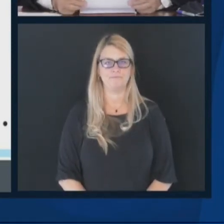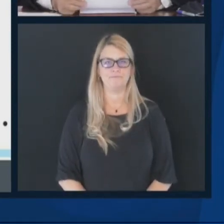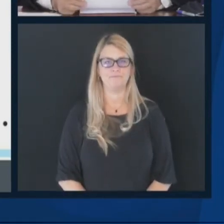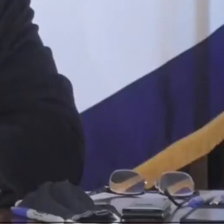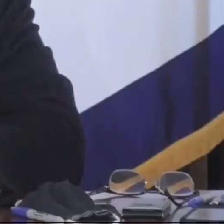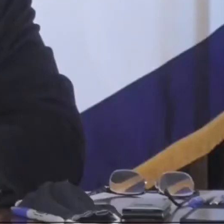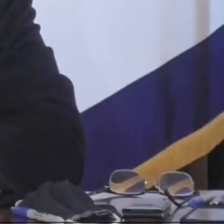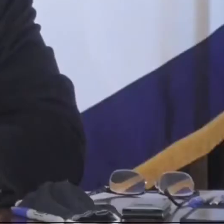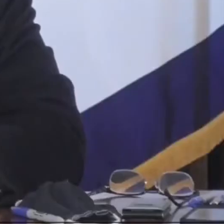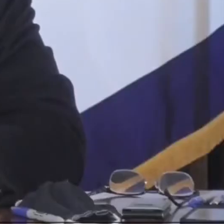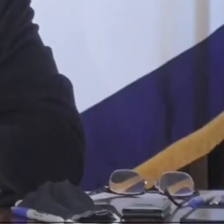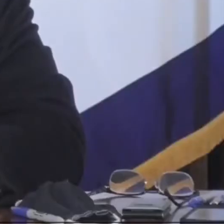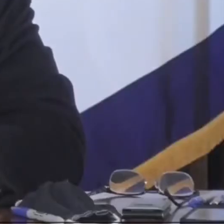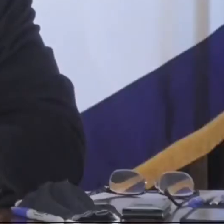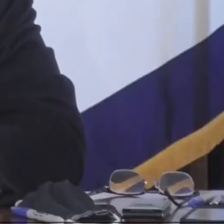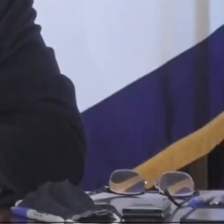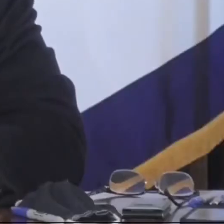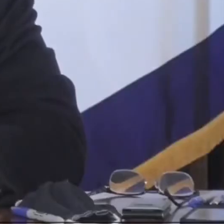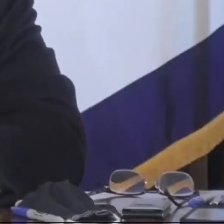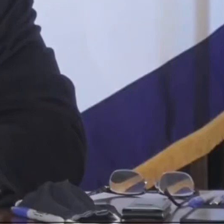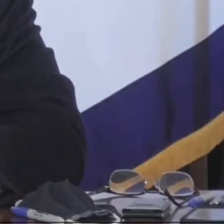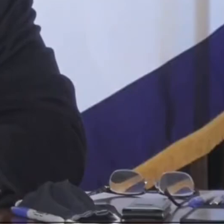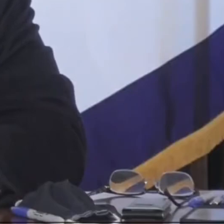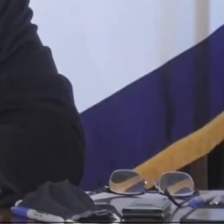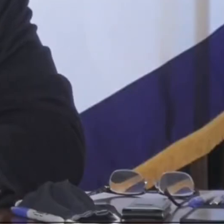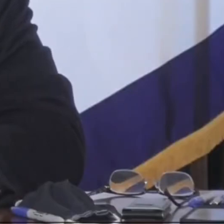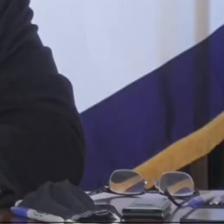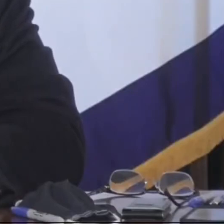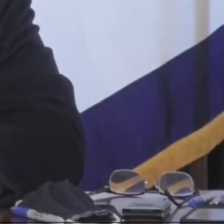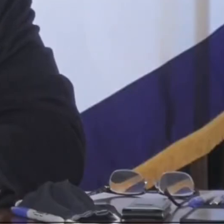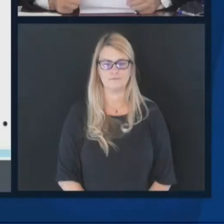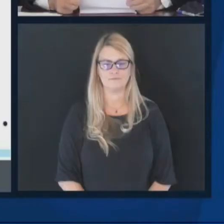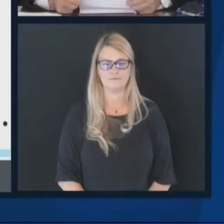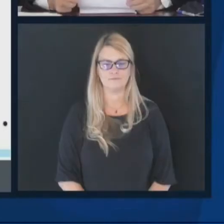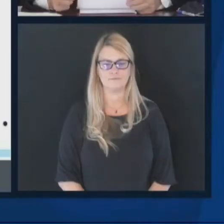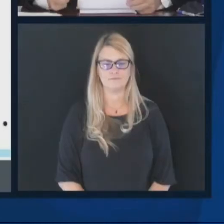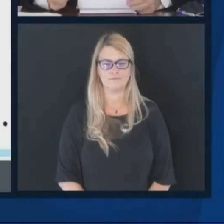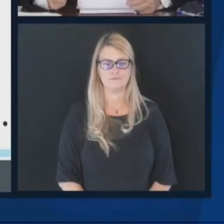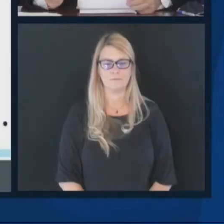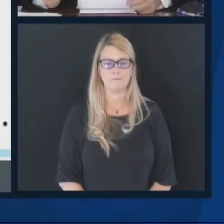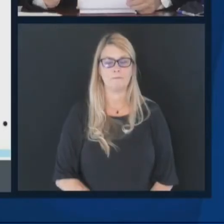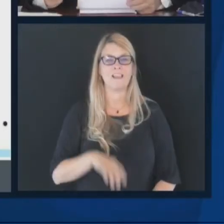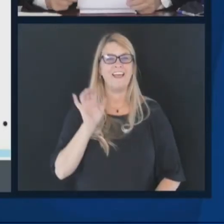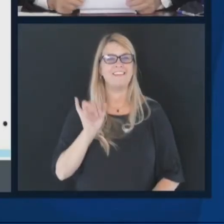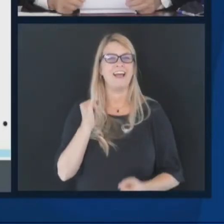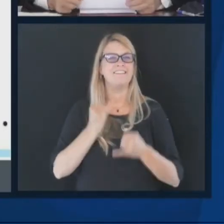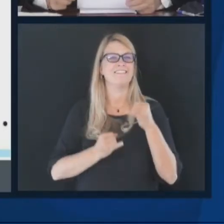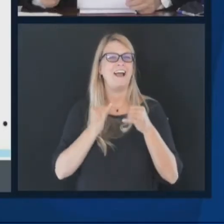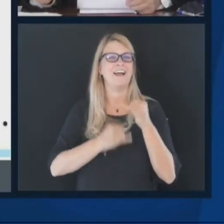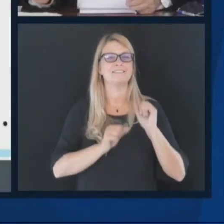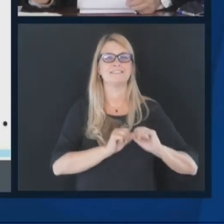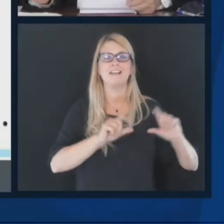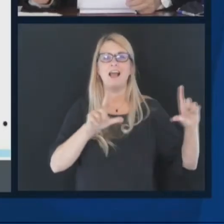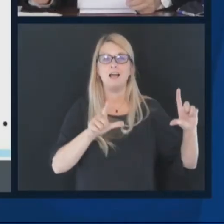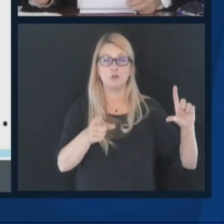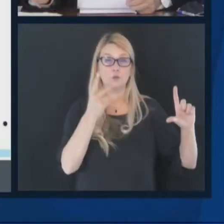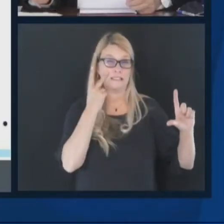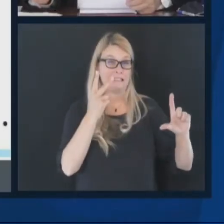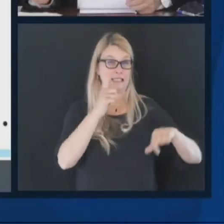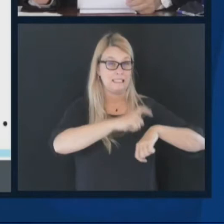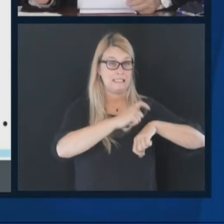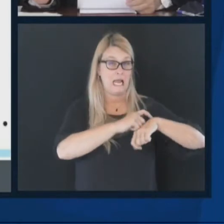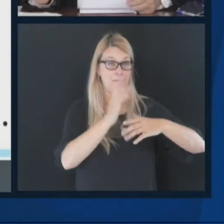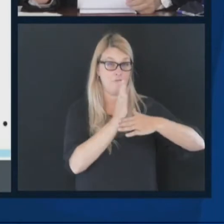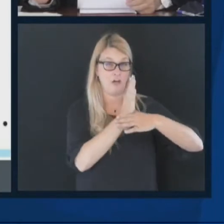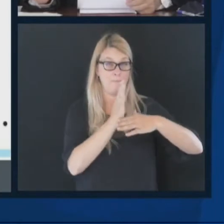Now, the other thing I've said, and if you'll look, go back up to that the last slide. If you'll look, the